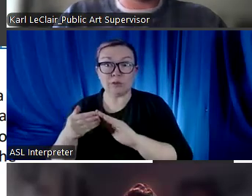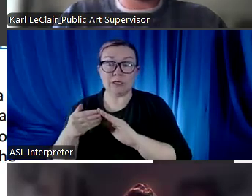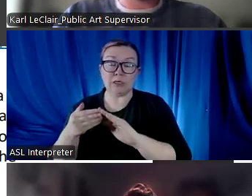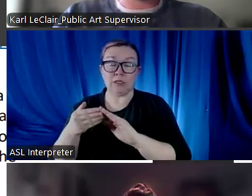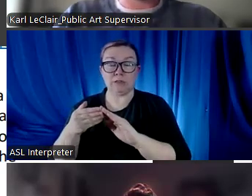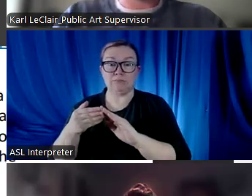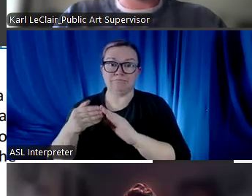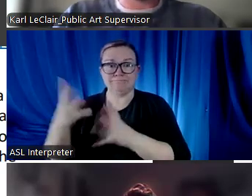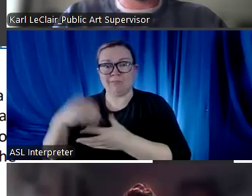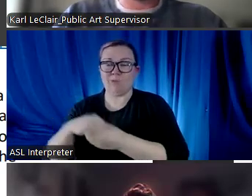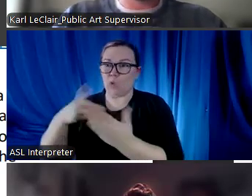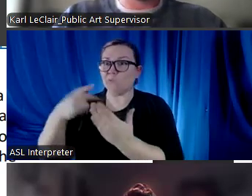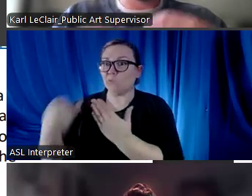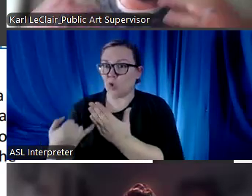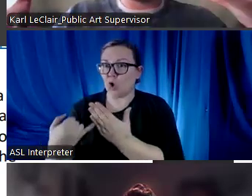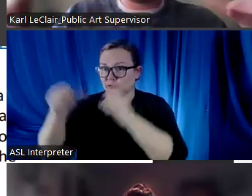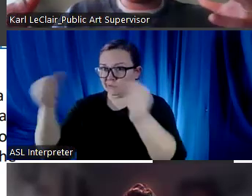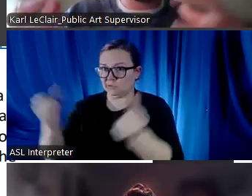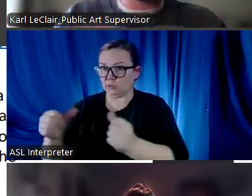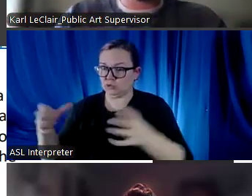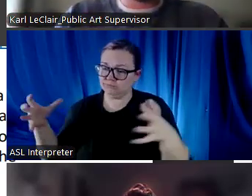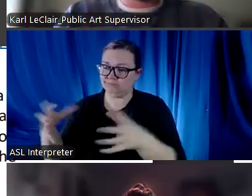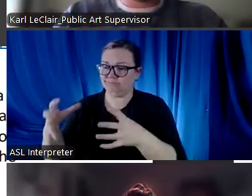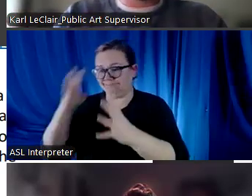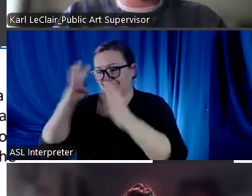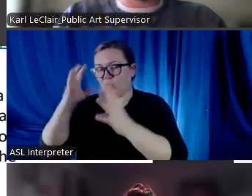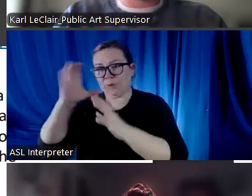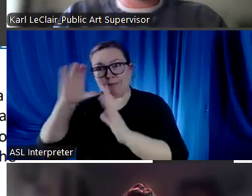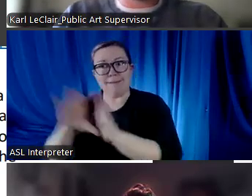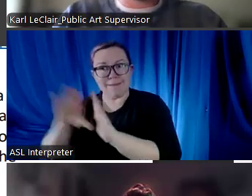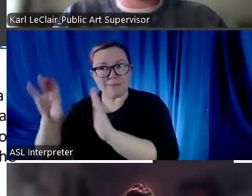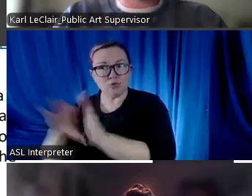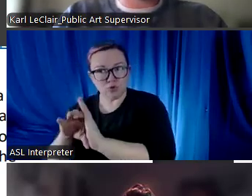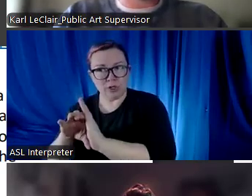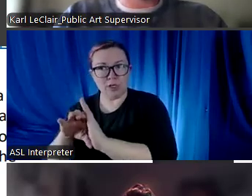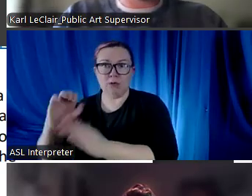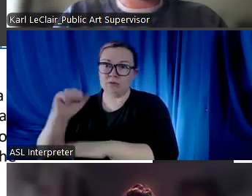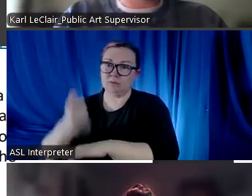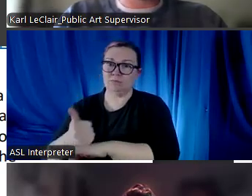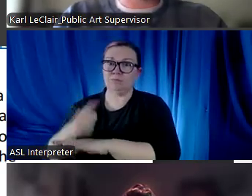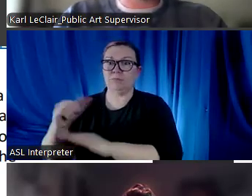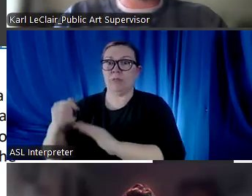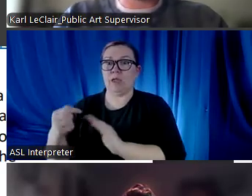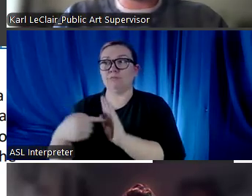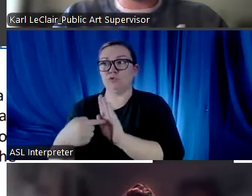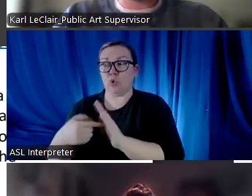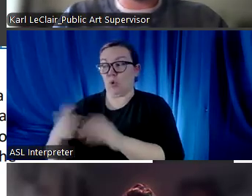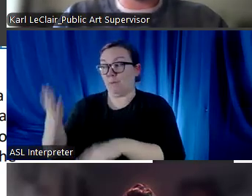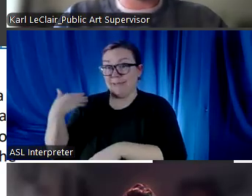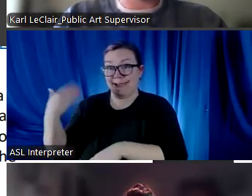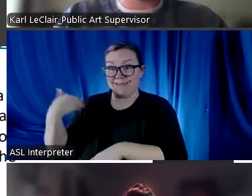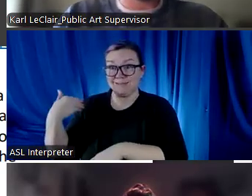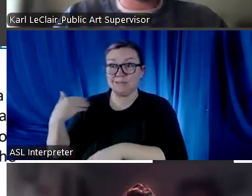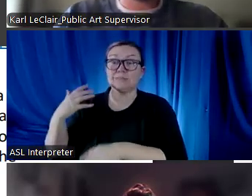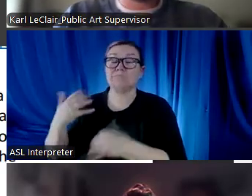community involved project where community members came together to create images um, that speak to the past, present, and future